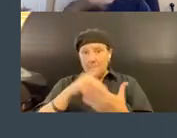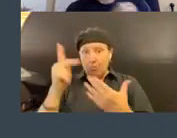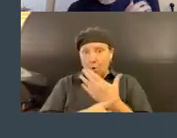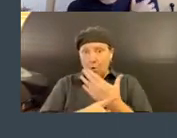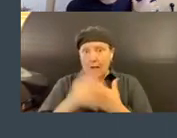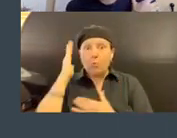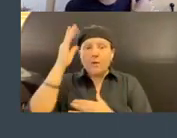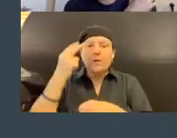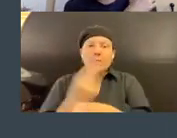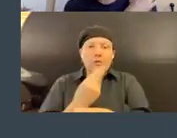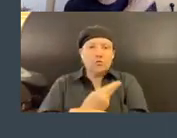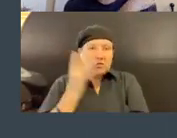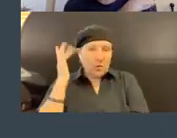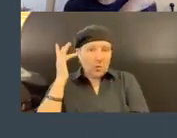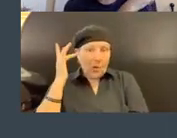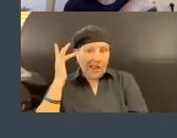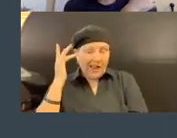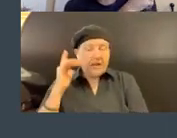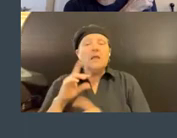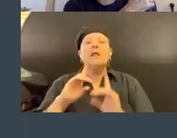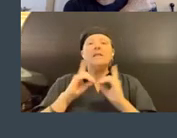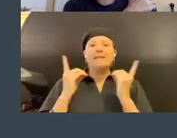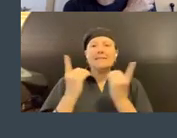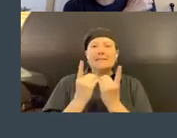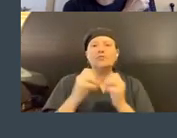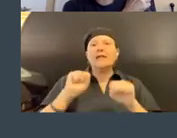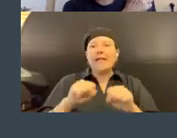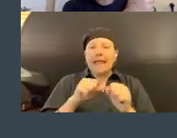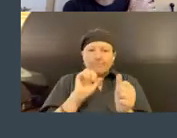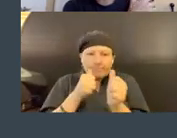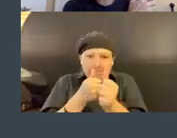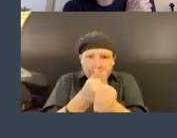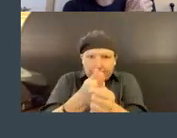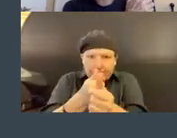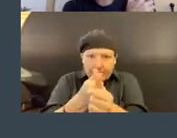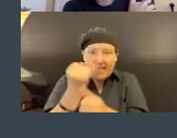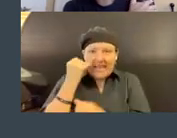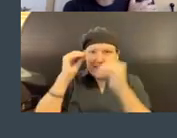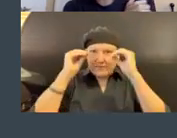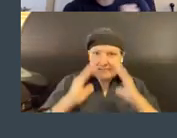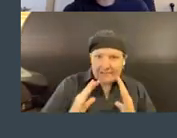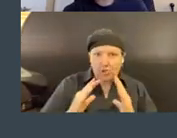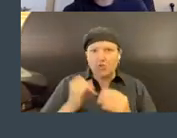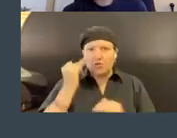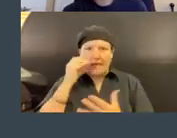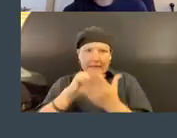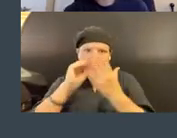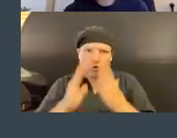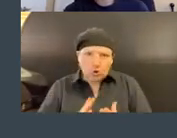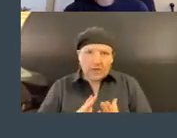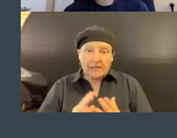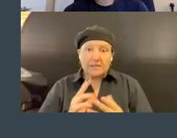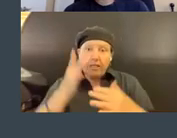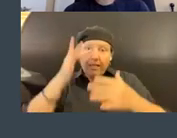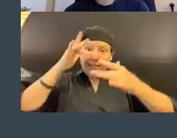And that is because a district will actually be able to track when our teachers, when our students are logging into